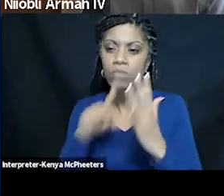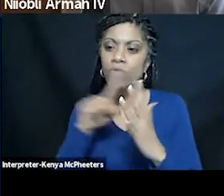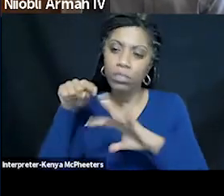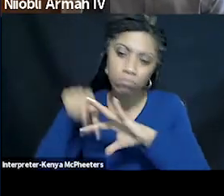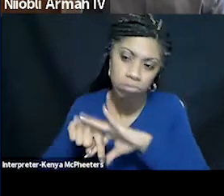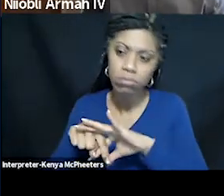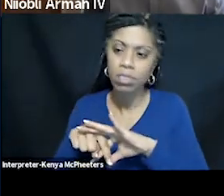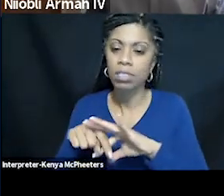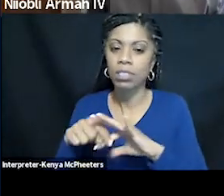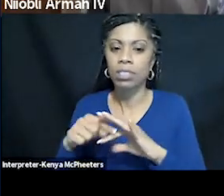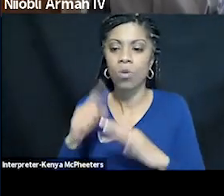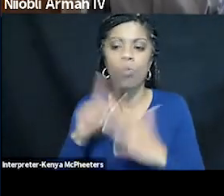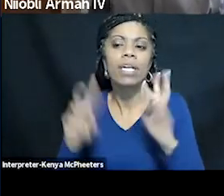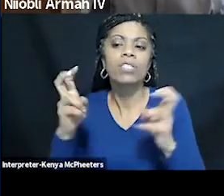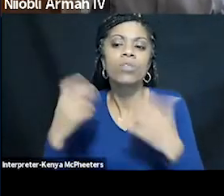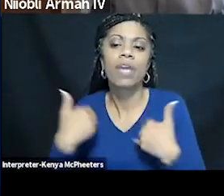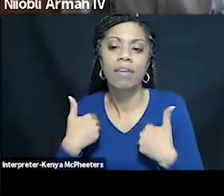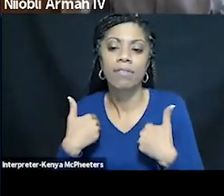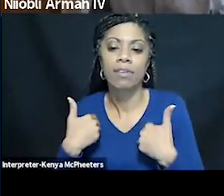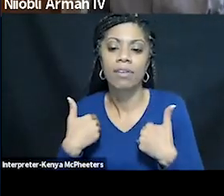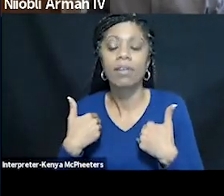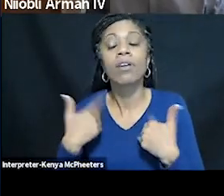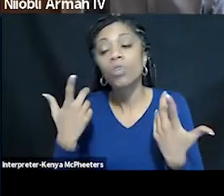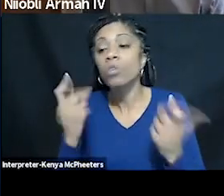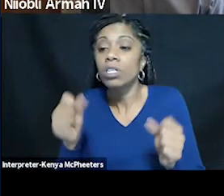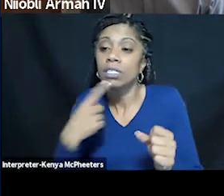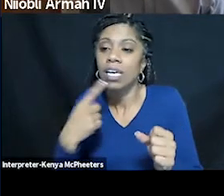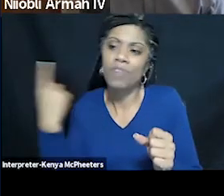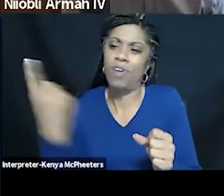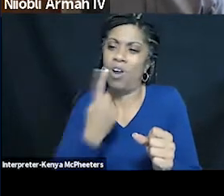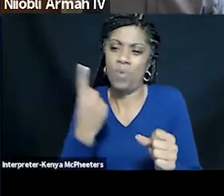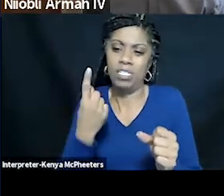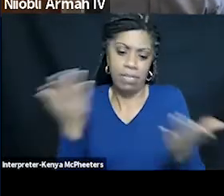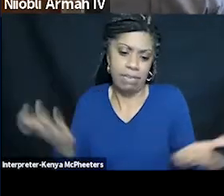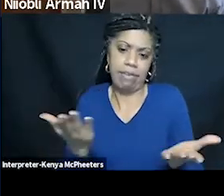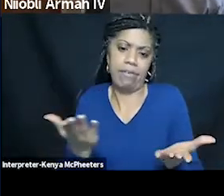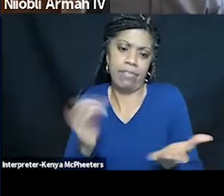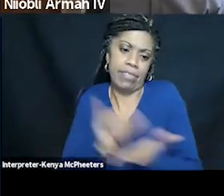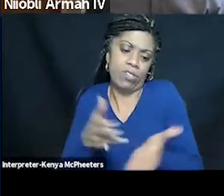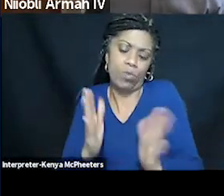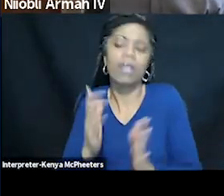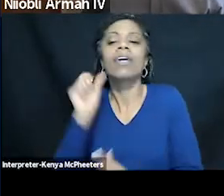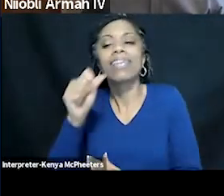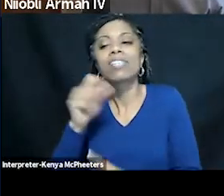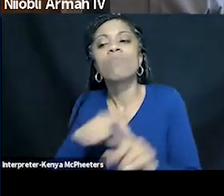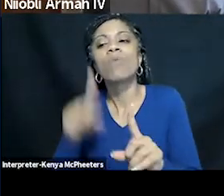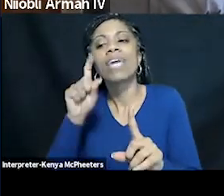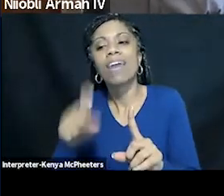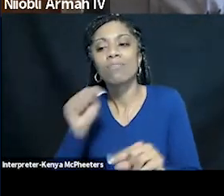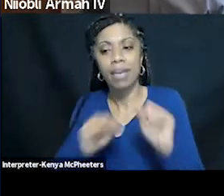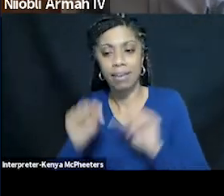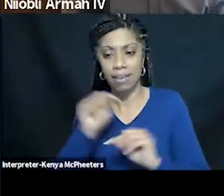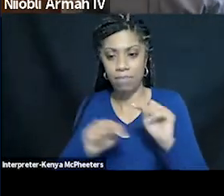just because the moment we're living in, because you could argue we've always lived in this moment, but we chose to anchor on it because that's where people get stuck. That's where people